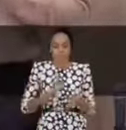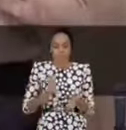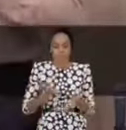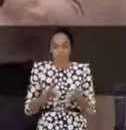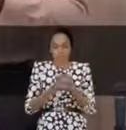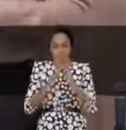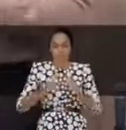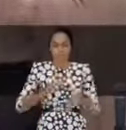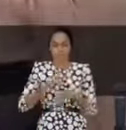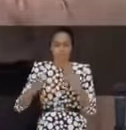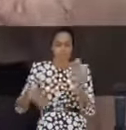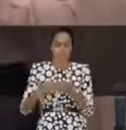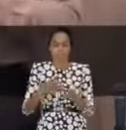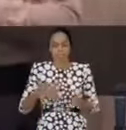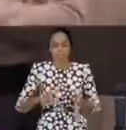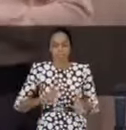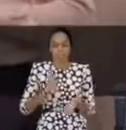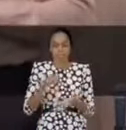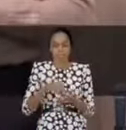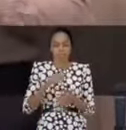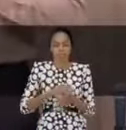He's all around, all around us.